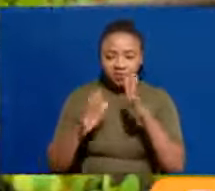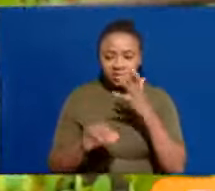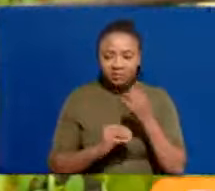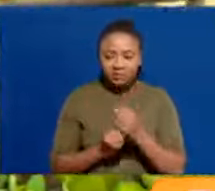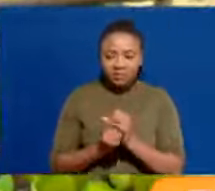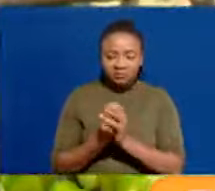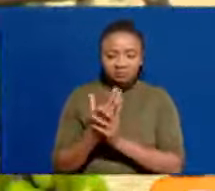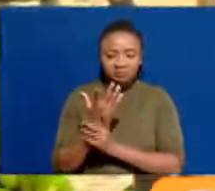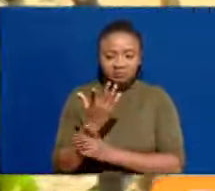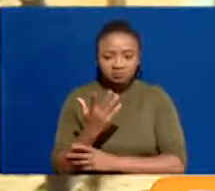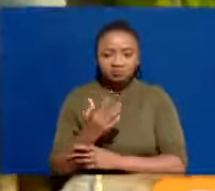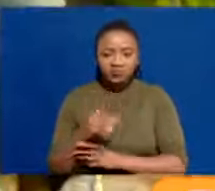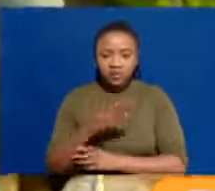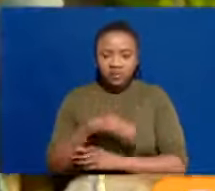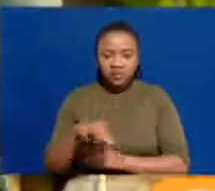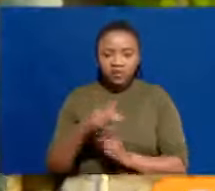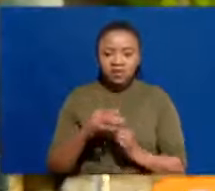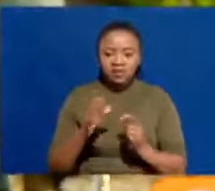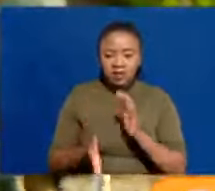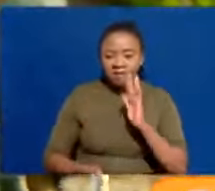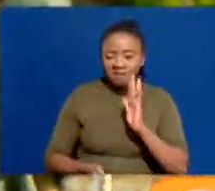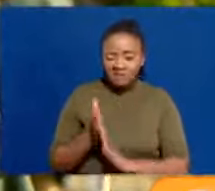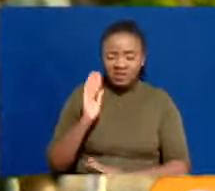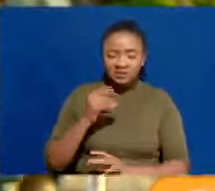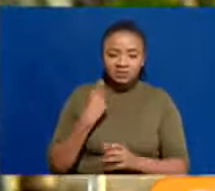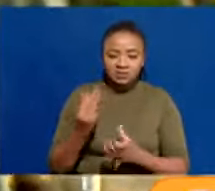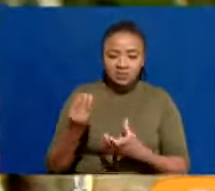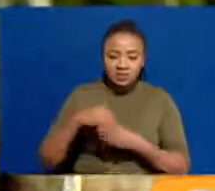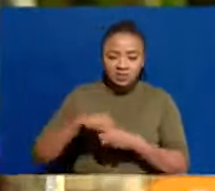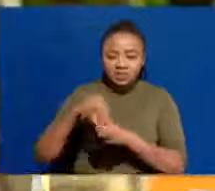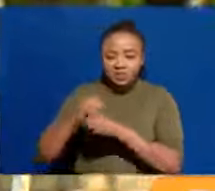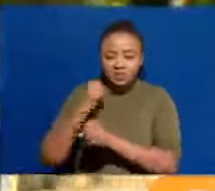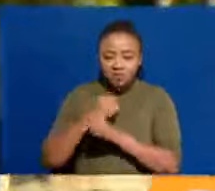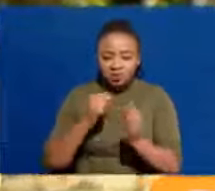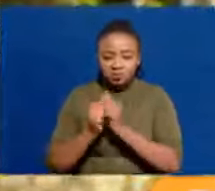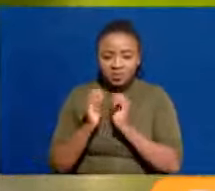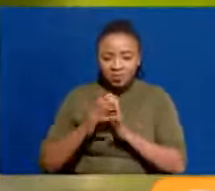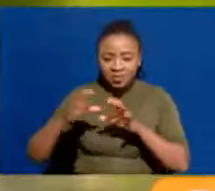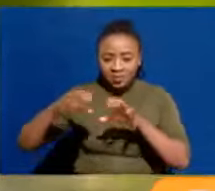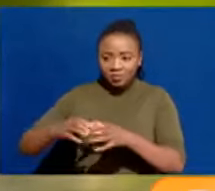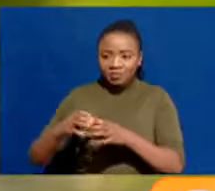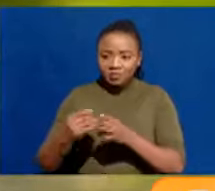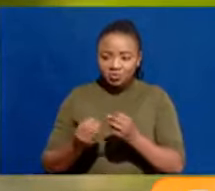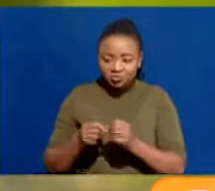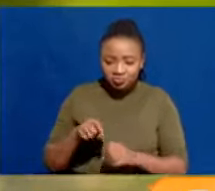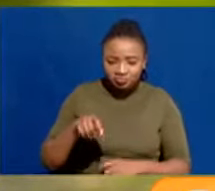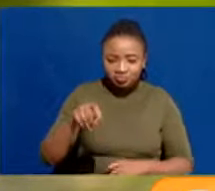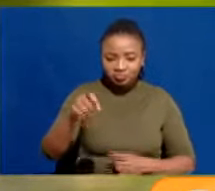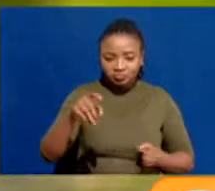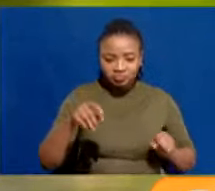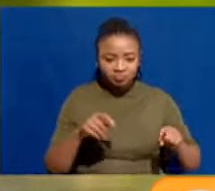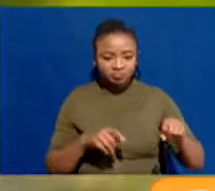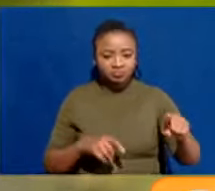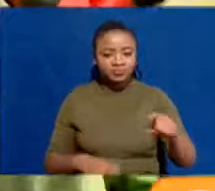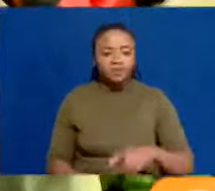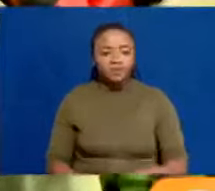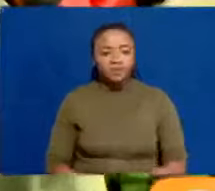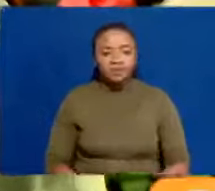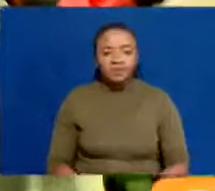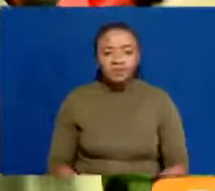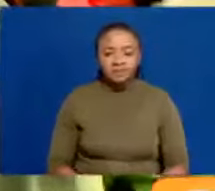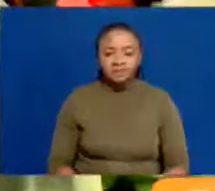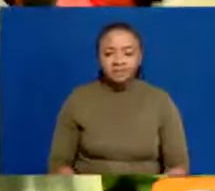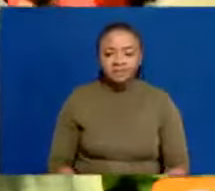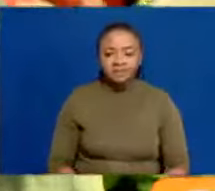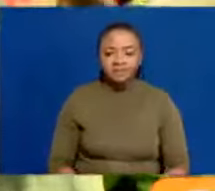mangrove forest on the coast, and immediately incorporated the community to start replanting mangrove forests. Tukimaliza